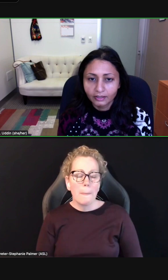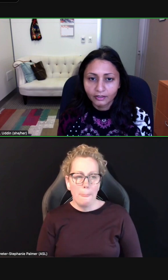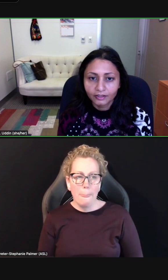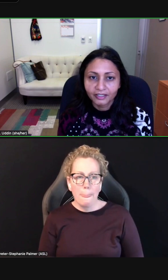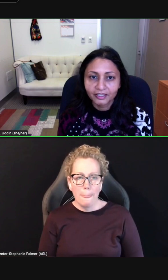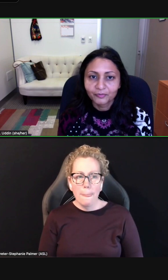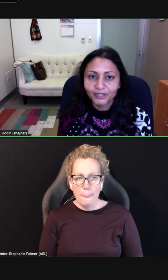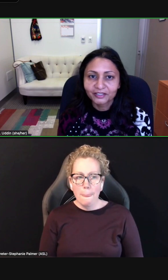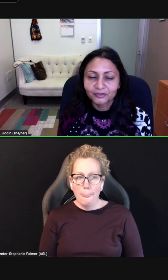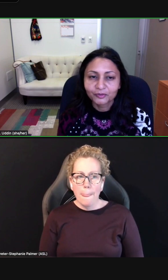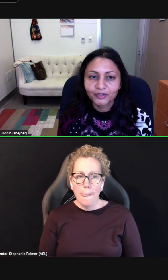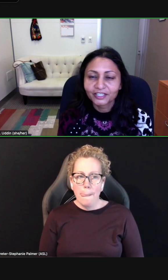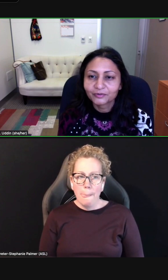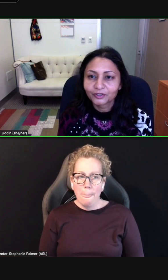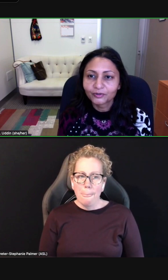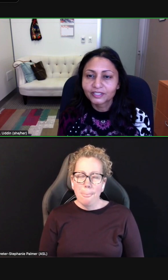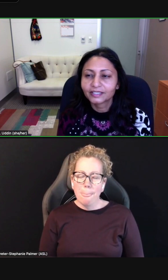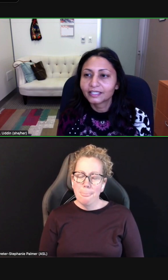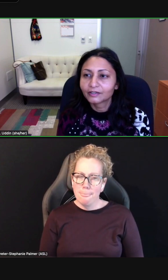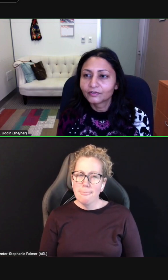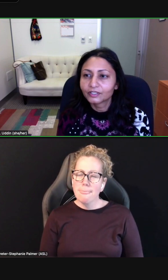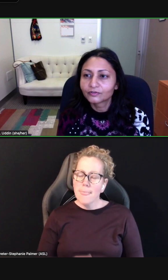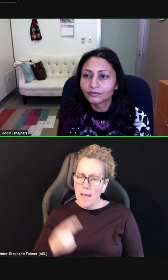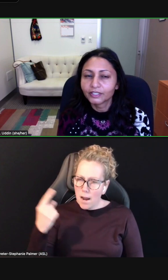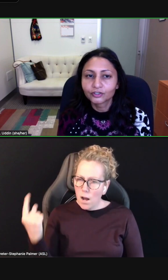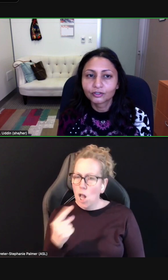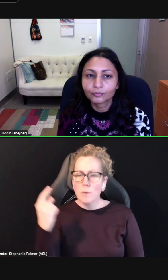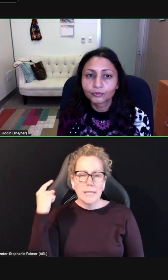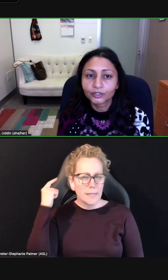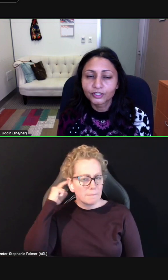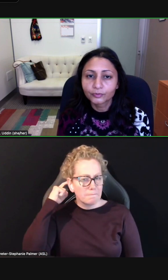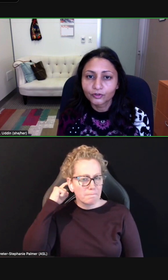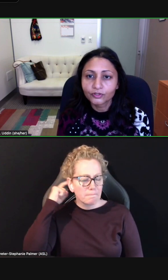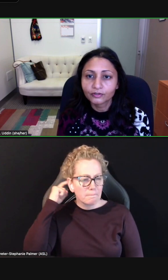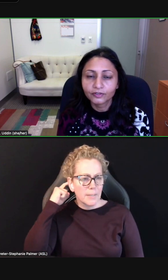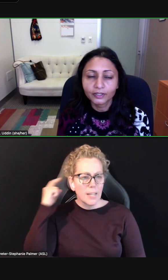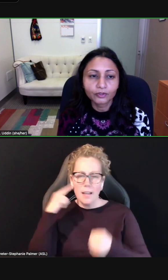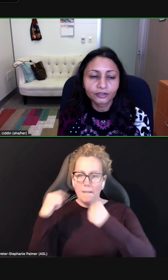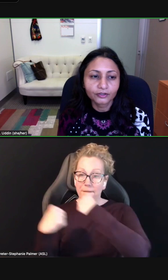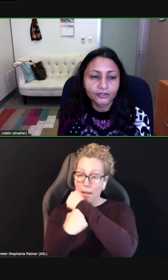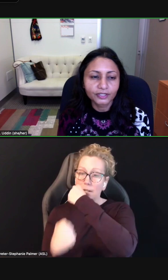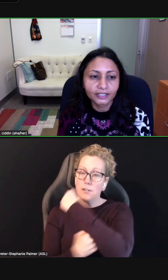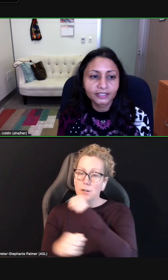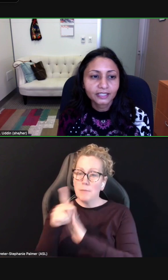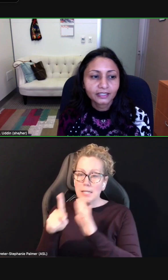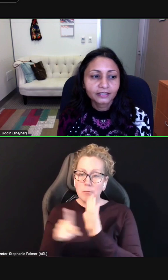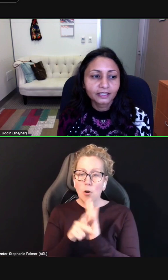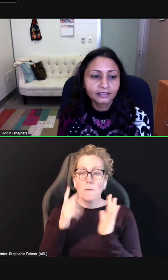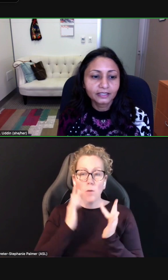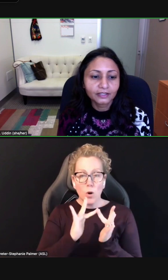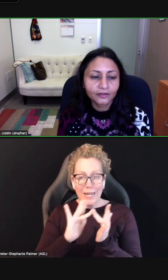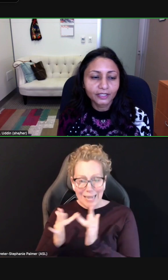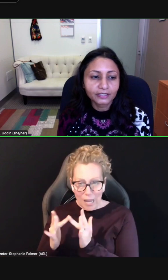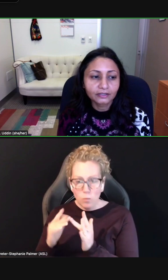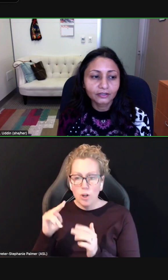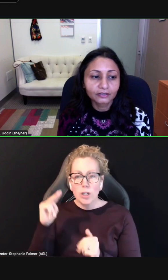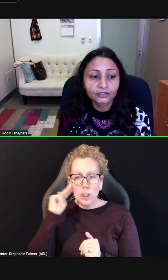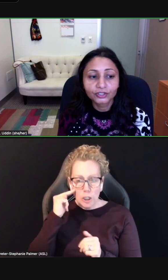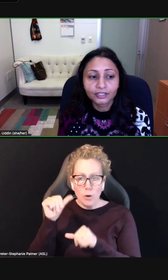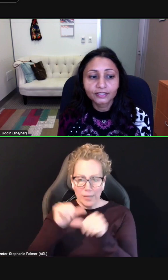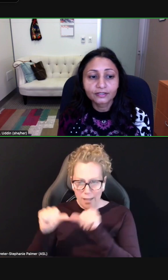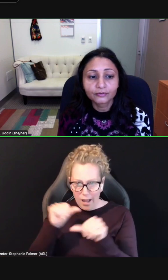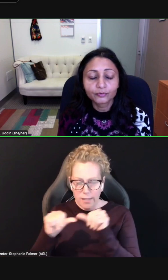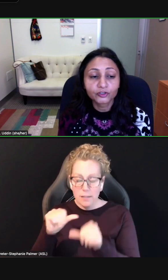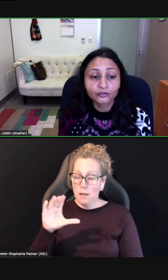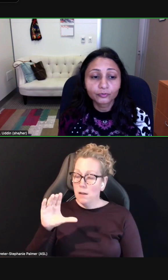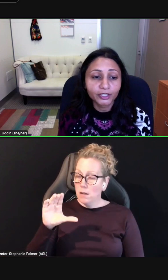And in our the back of our minds, we're always thinking of these foundational principles of network neuroscience. The idea that